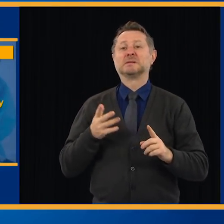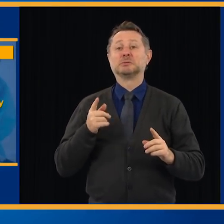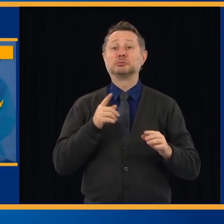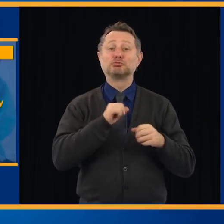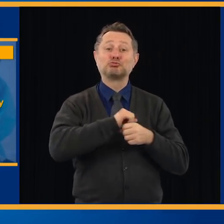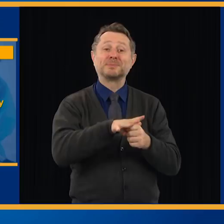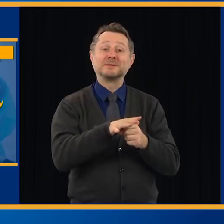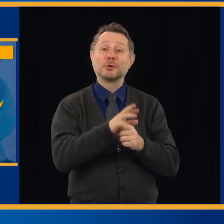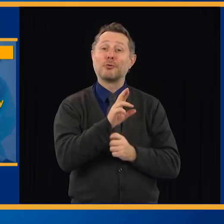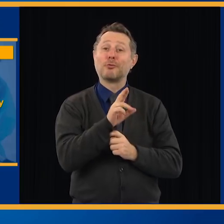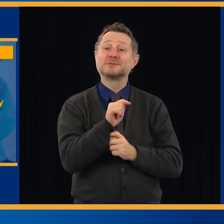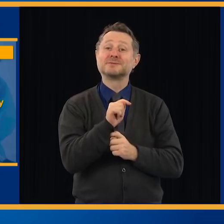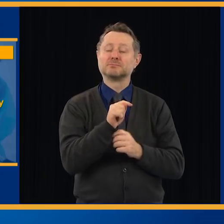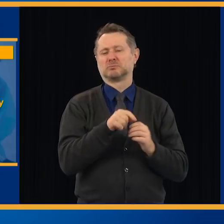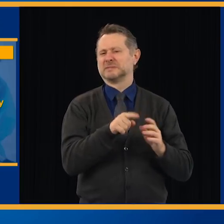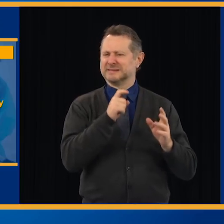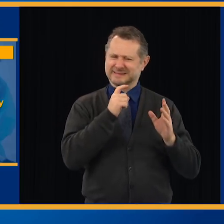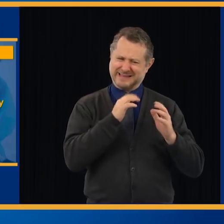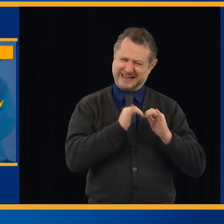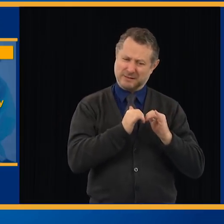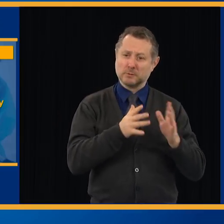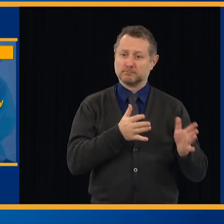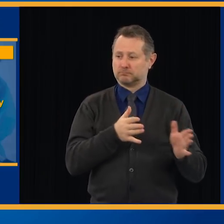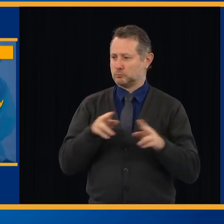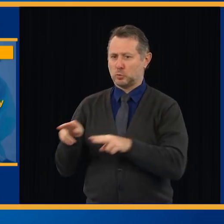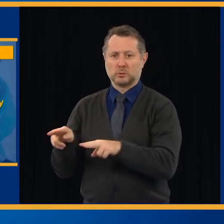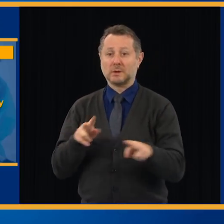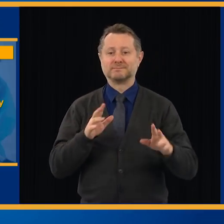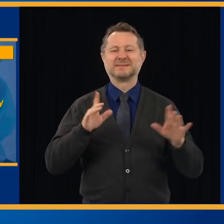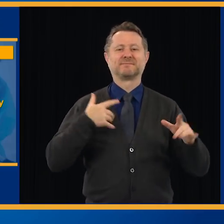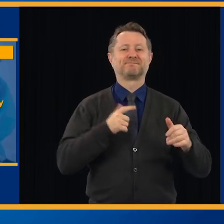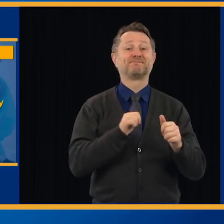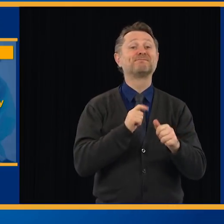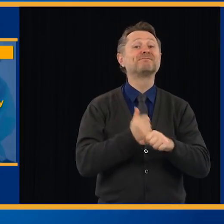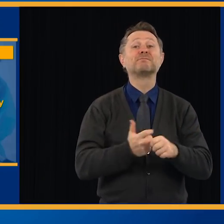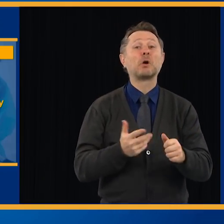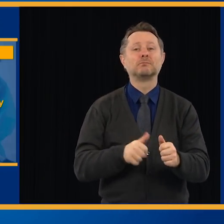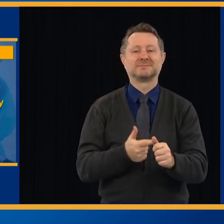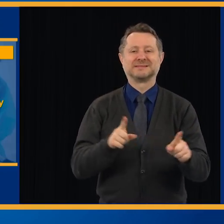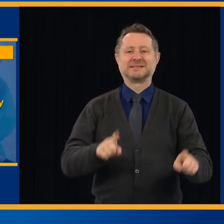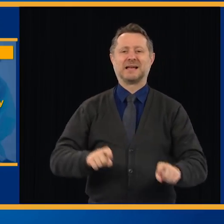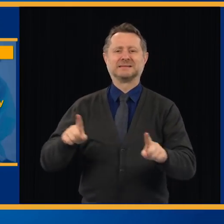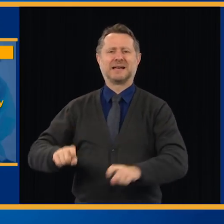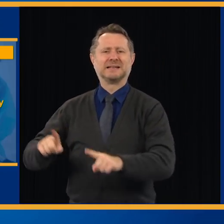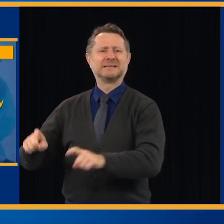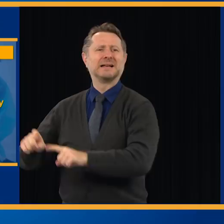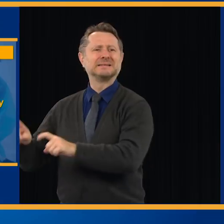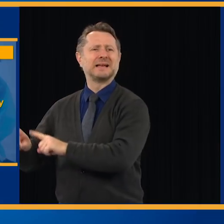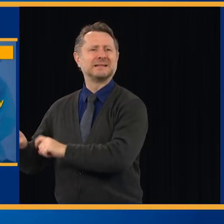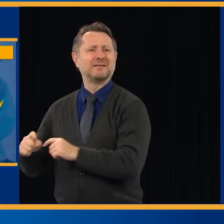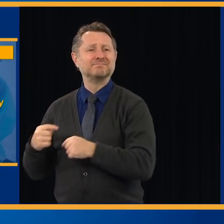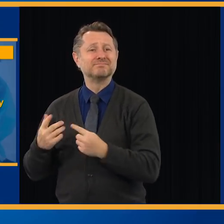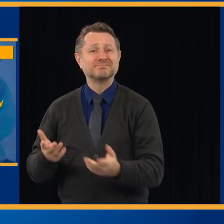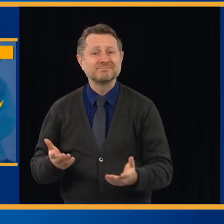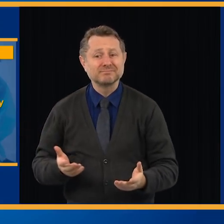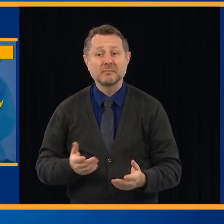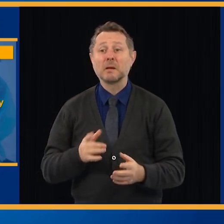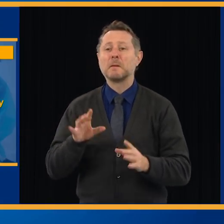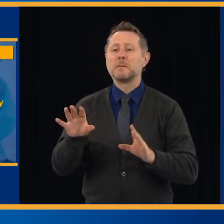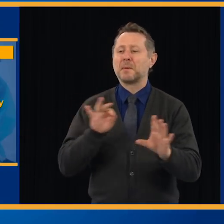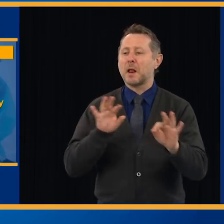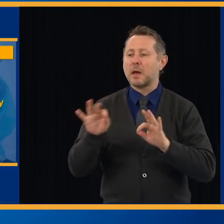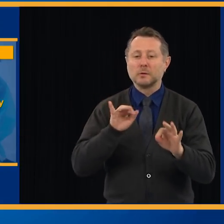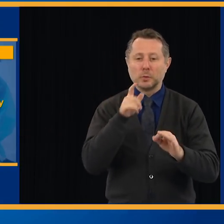right? And that's why everybody's talking about testing. The testing allows you to continually test, sample, how many people